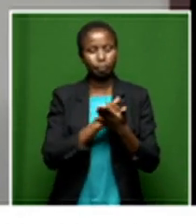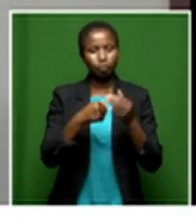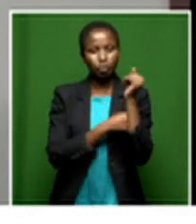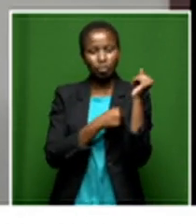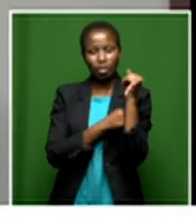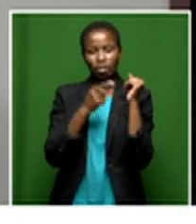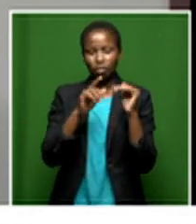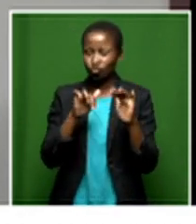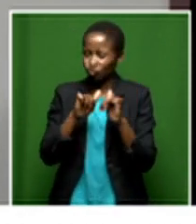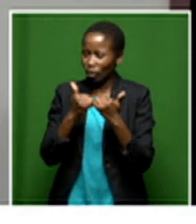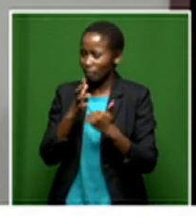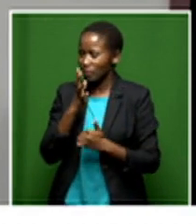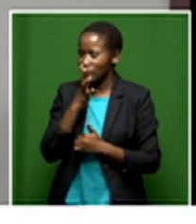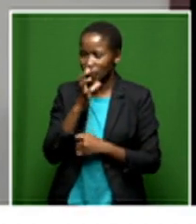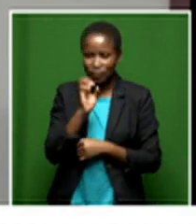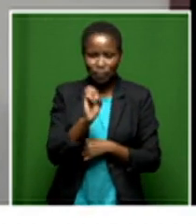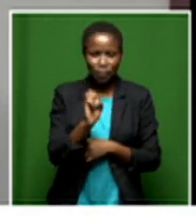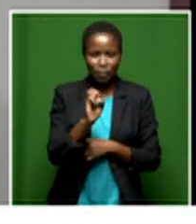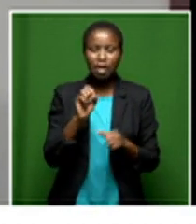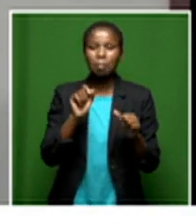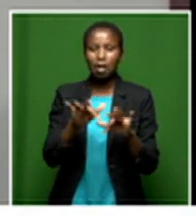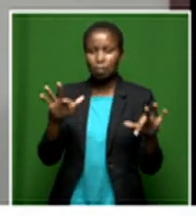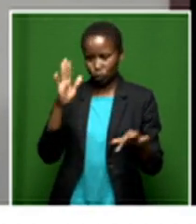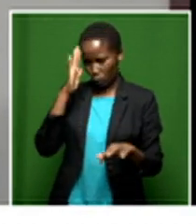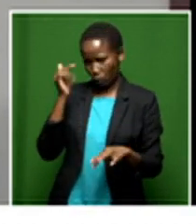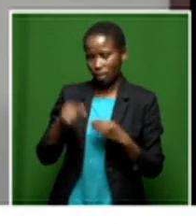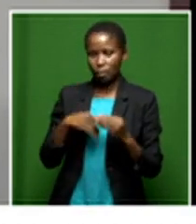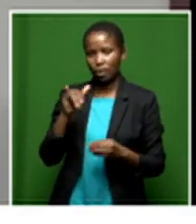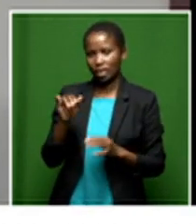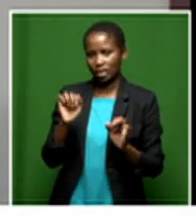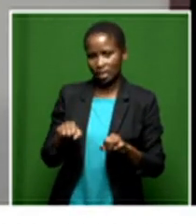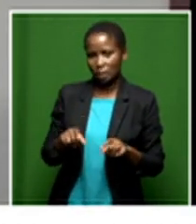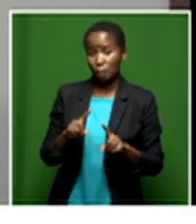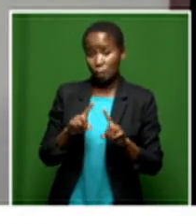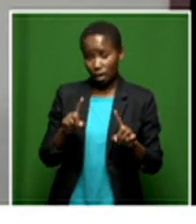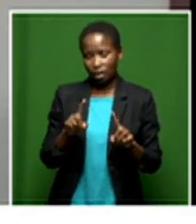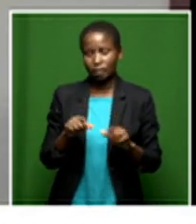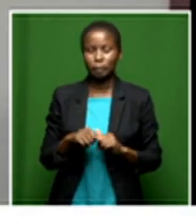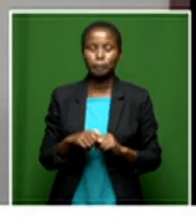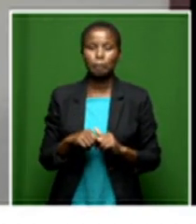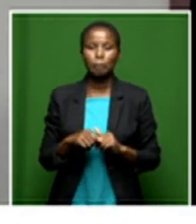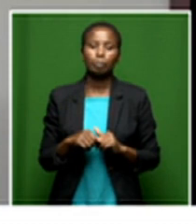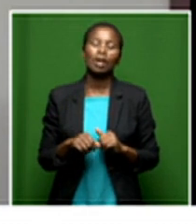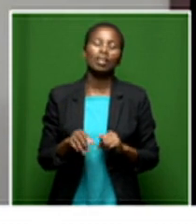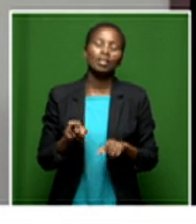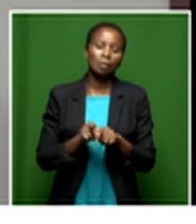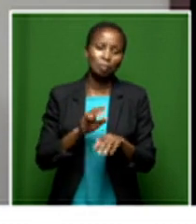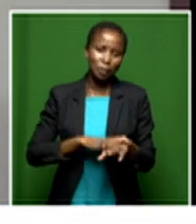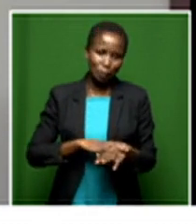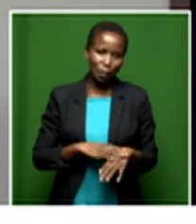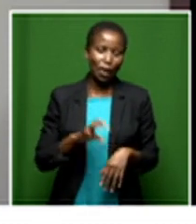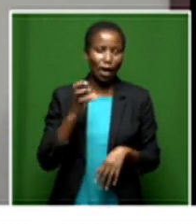of challenges that, the public has been told about, but at the same time, it has an equal amount or even